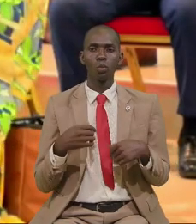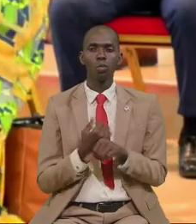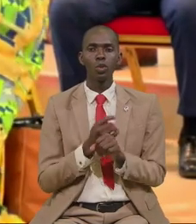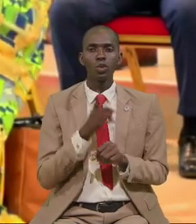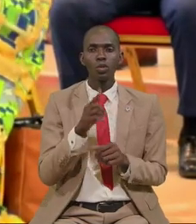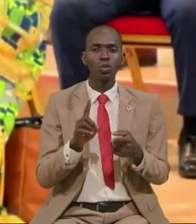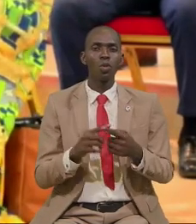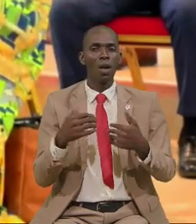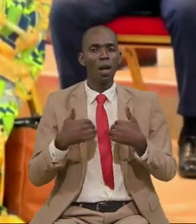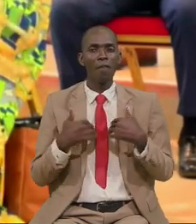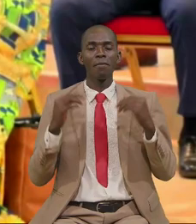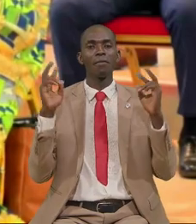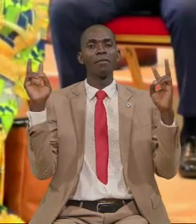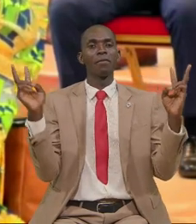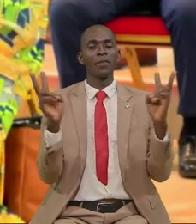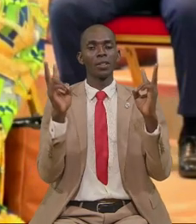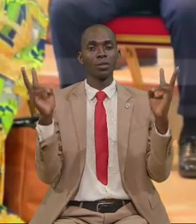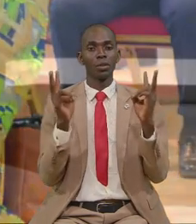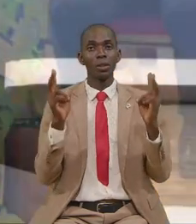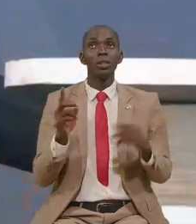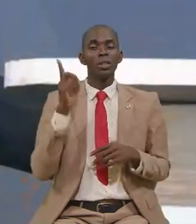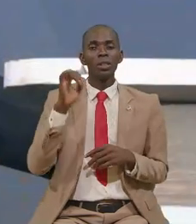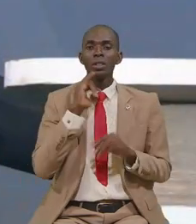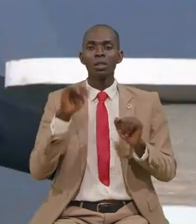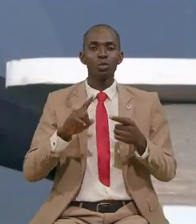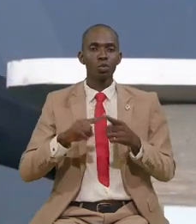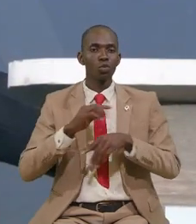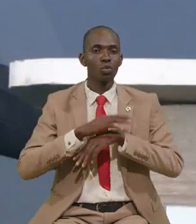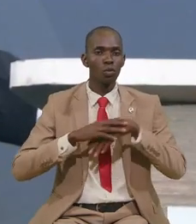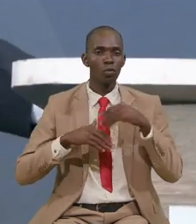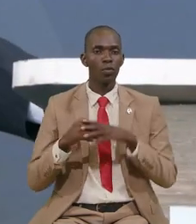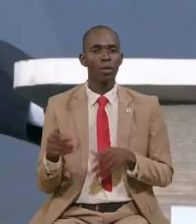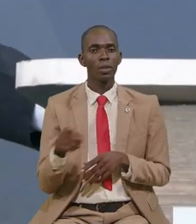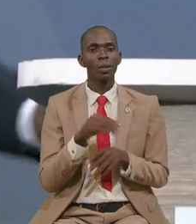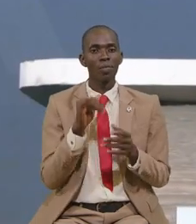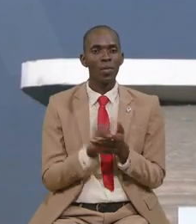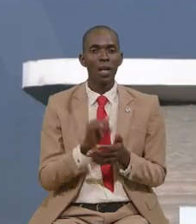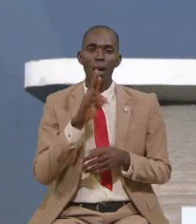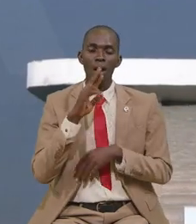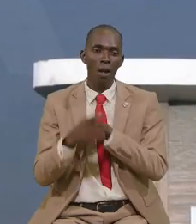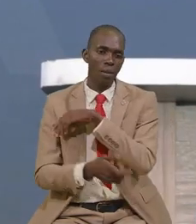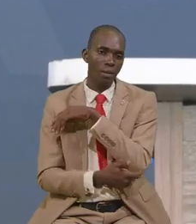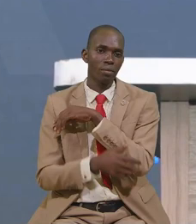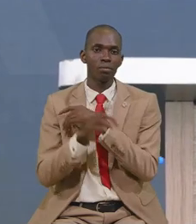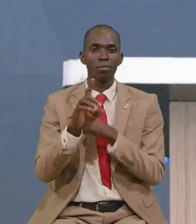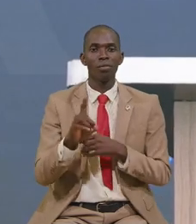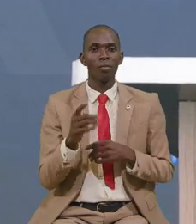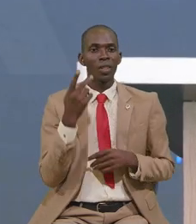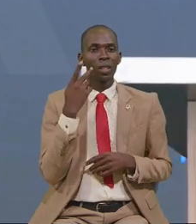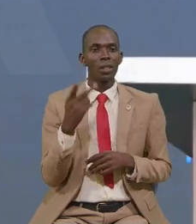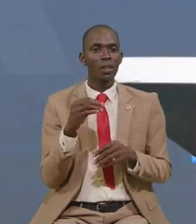have victory, is able to succor them that are tempted. We're looking